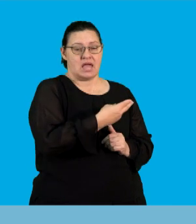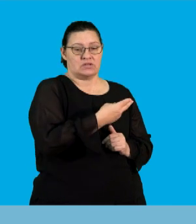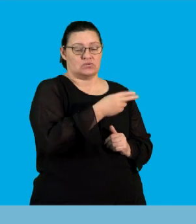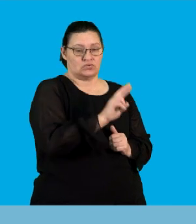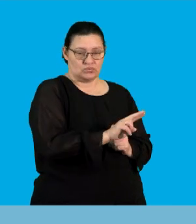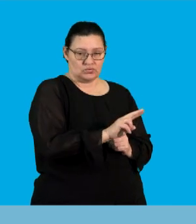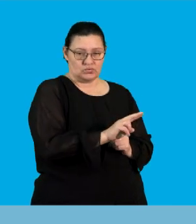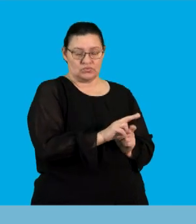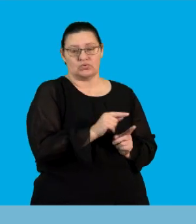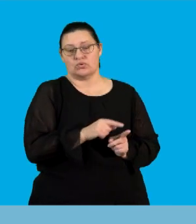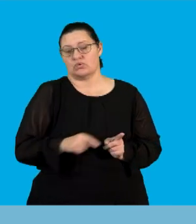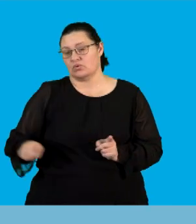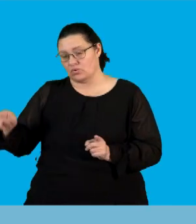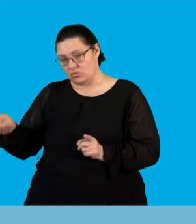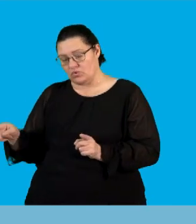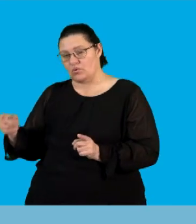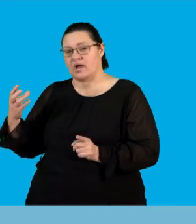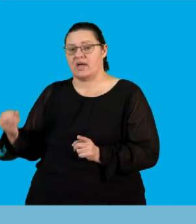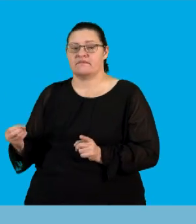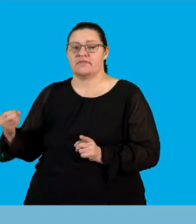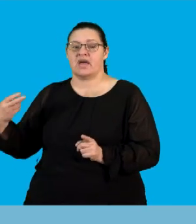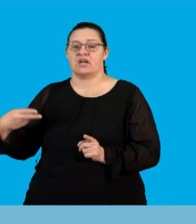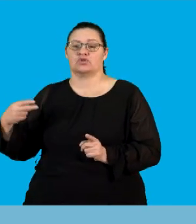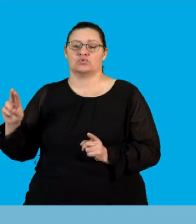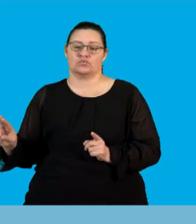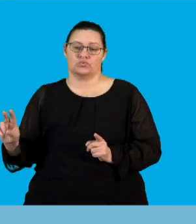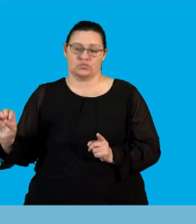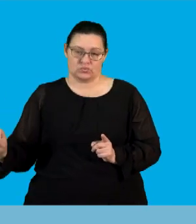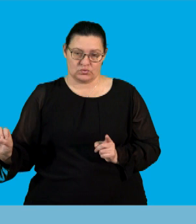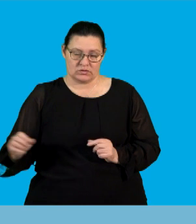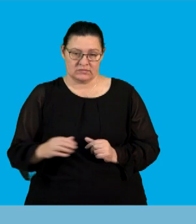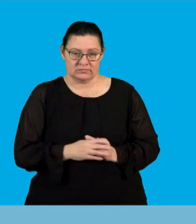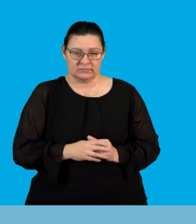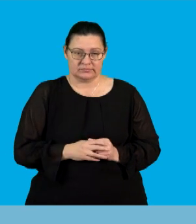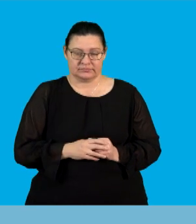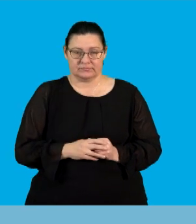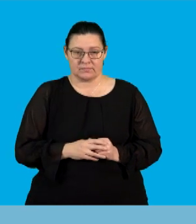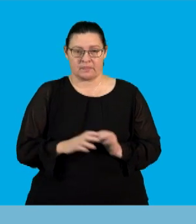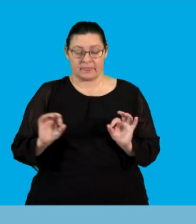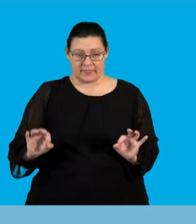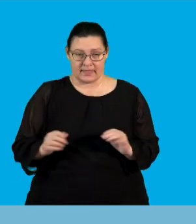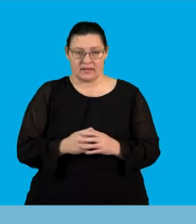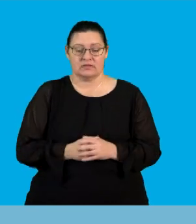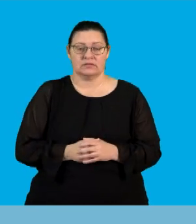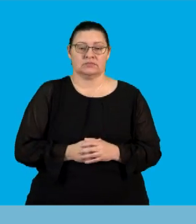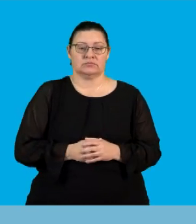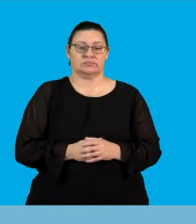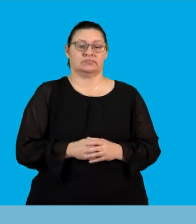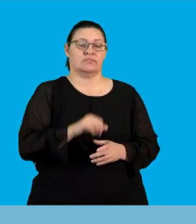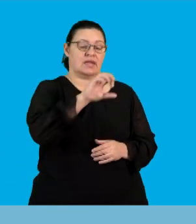that our hydrogens, we have 2 of them, that's subscript 2. Then also on our products, we still have 2 hydrogen